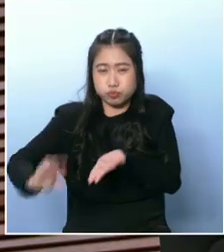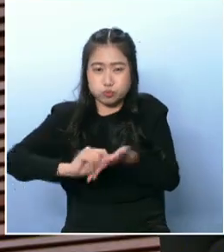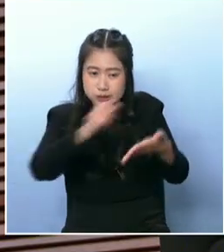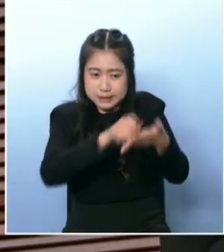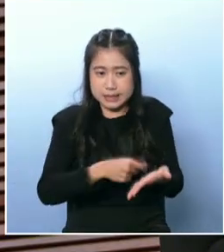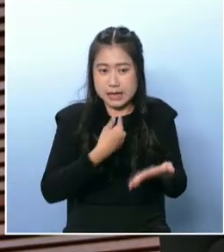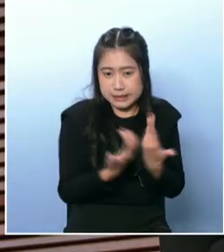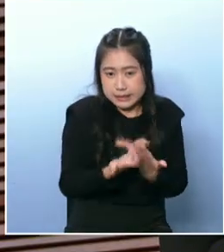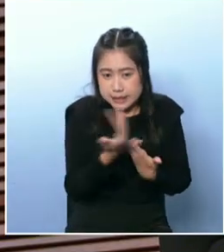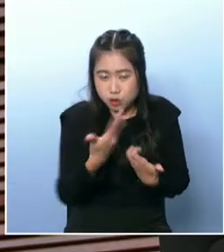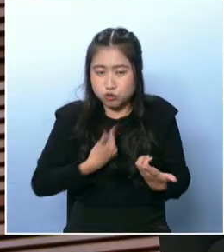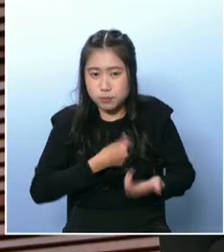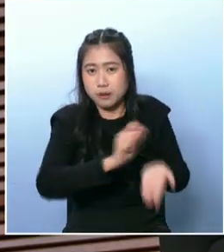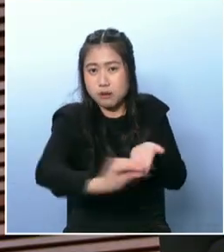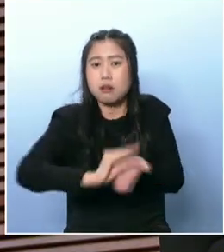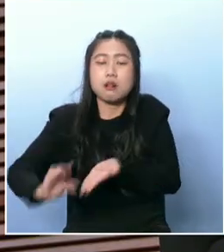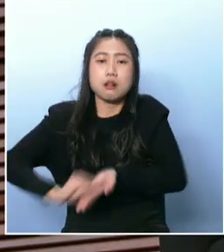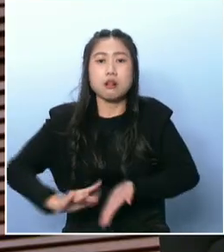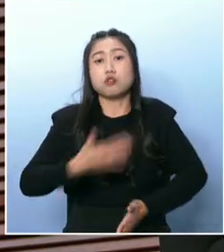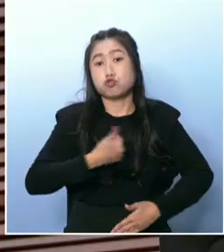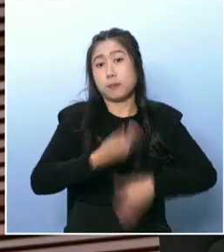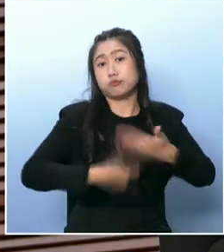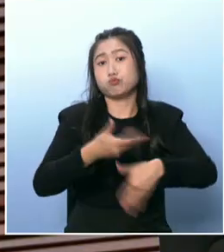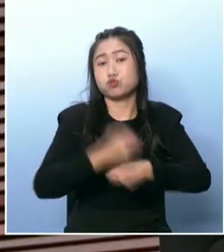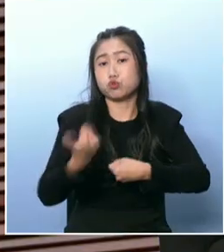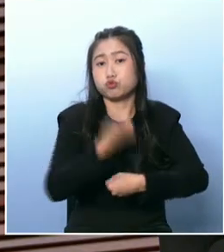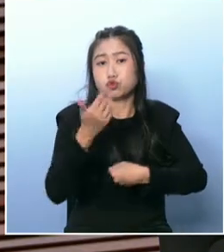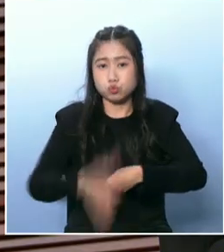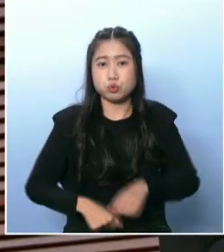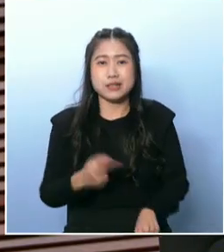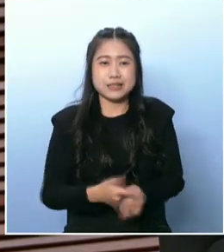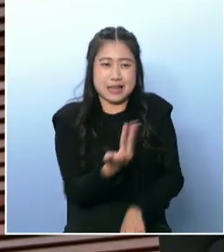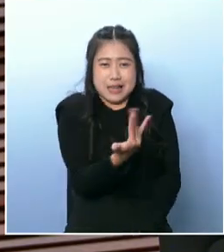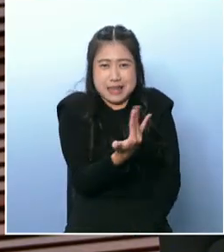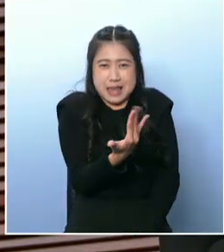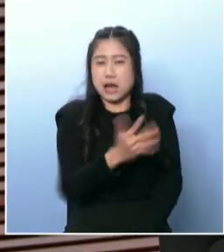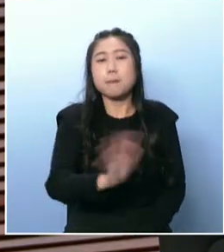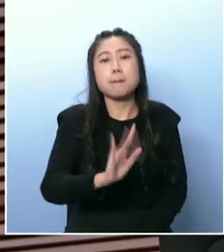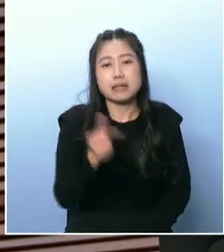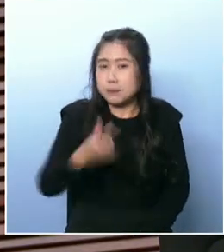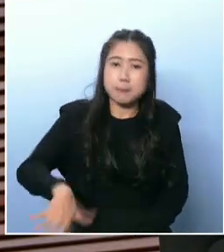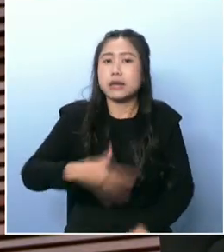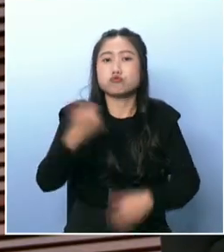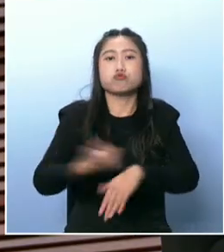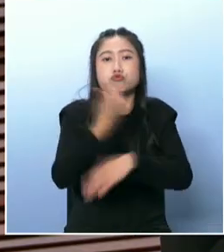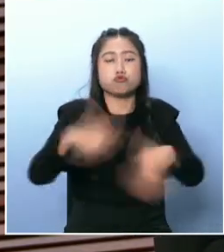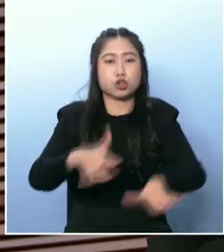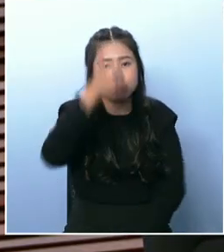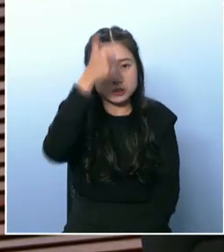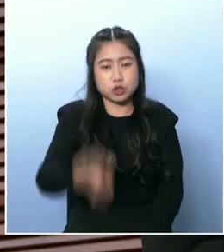they have already been earmarked for projects. So we'll gradually take forward the projects. So we should have